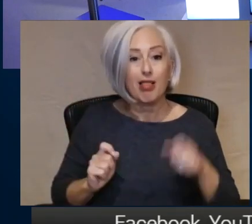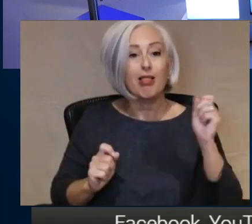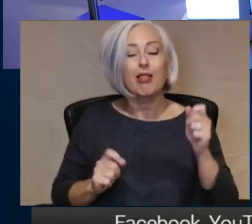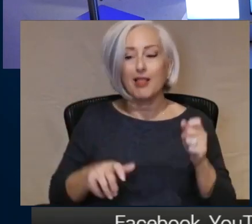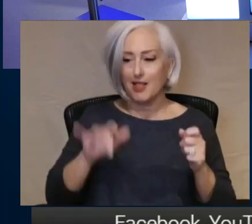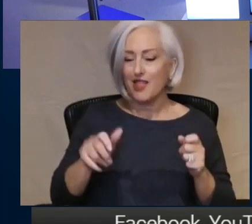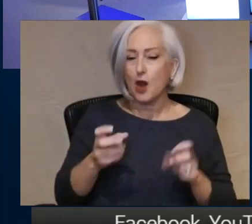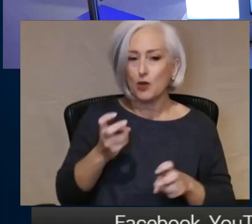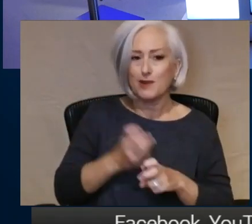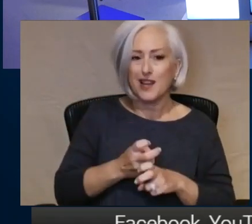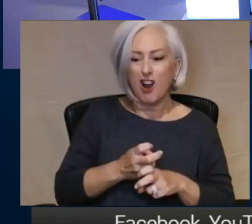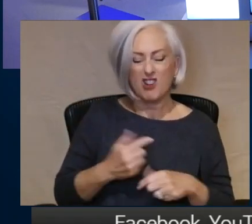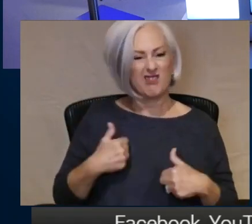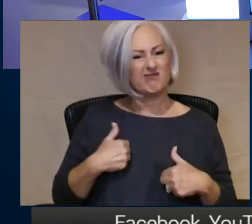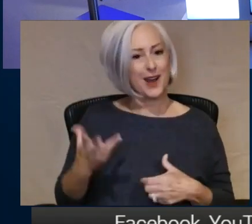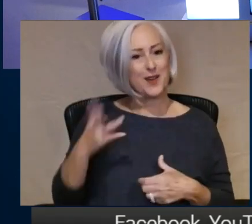well.